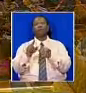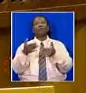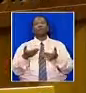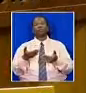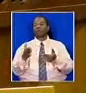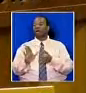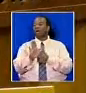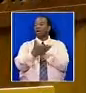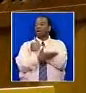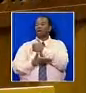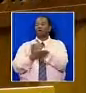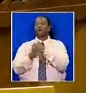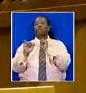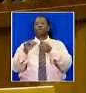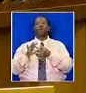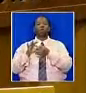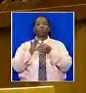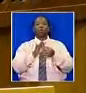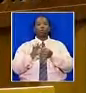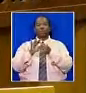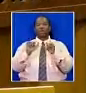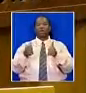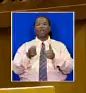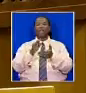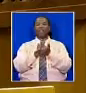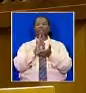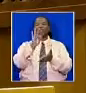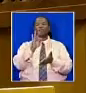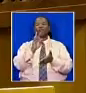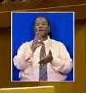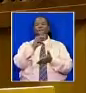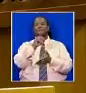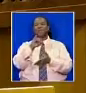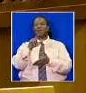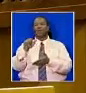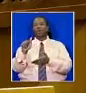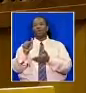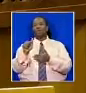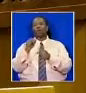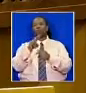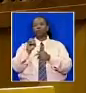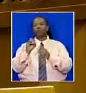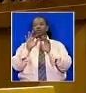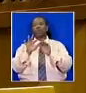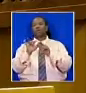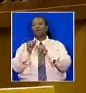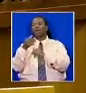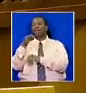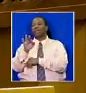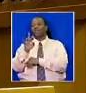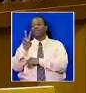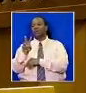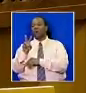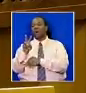to the employment from 13 million in 2010 to 24 million in 2030,